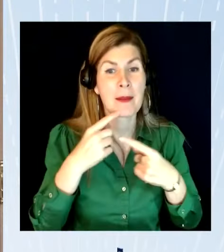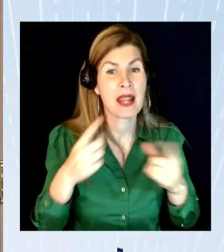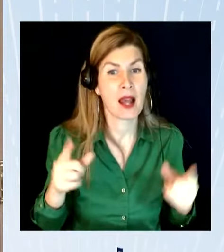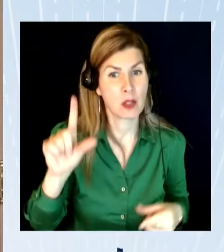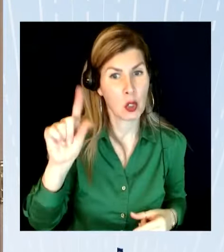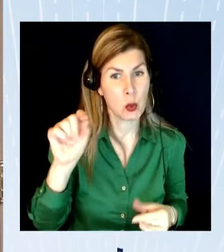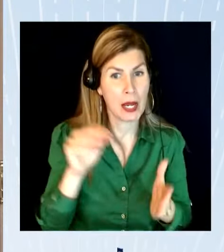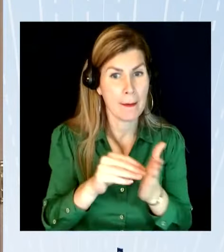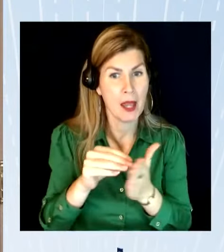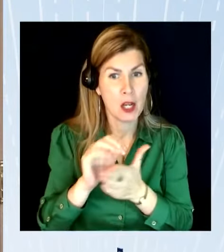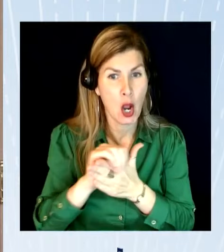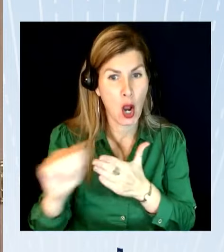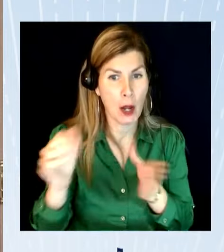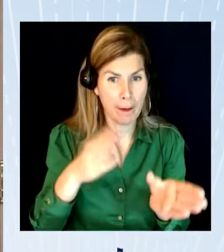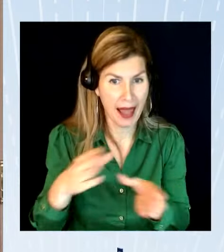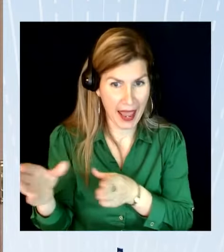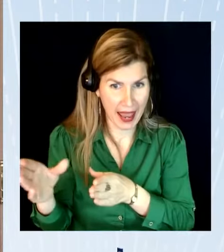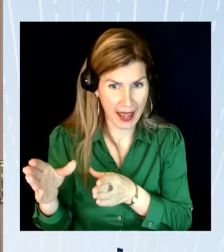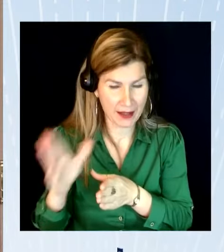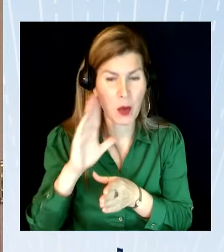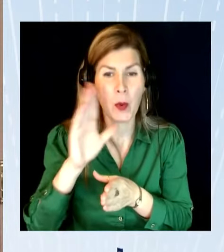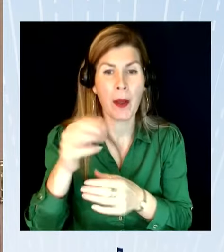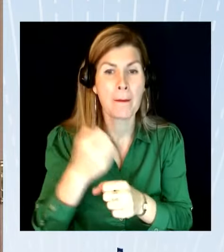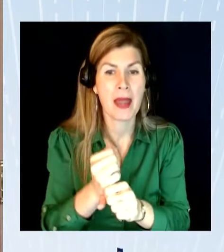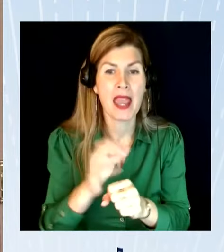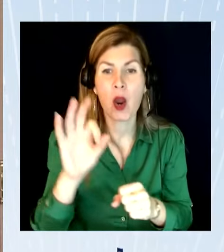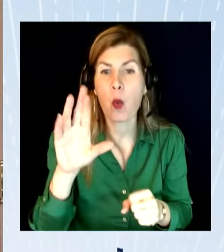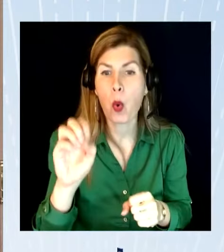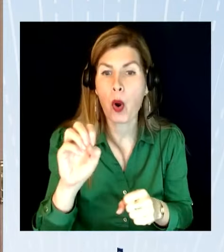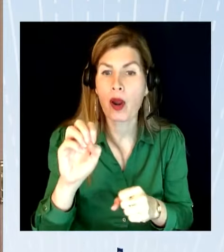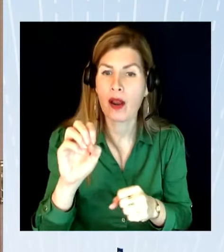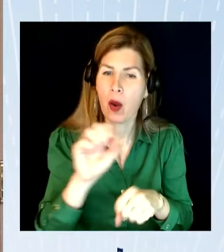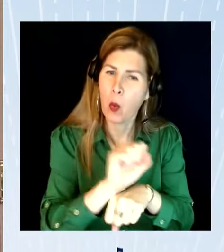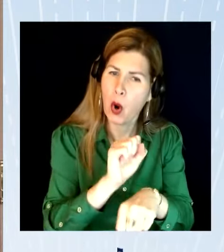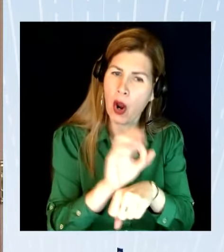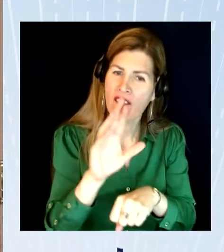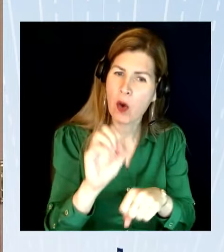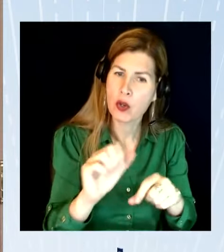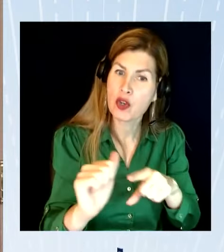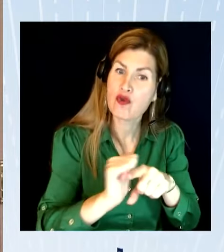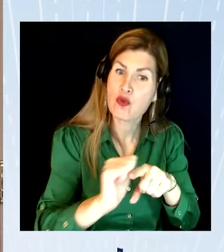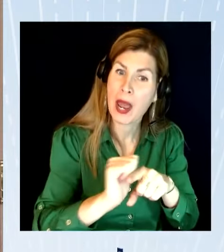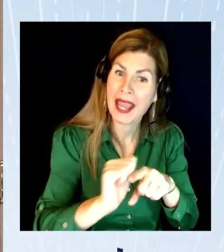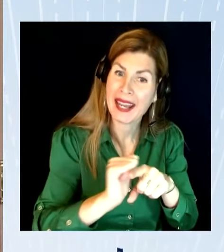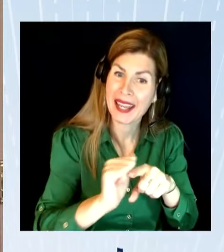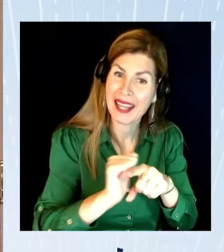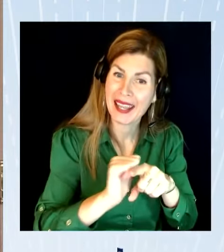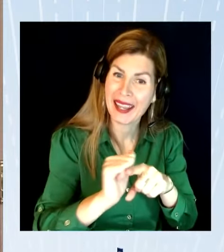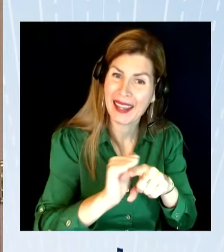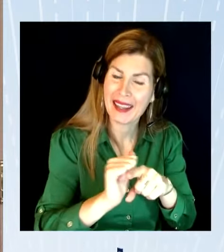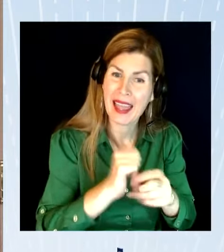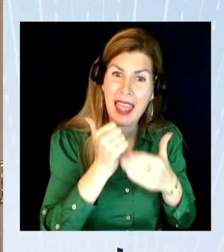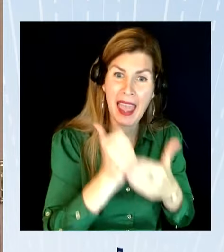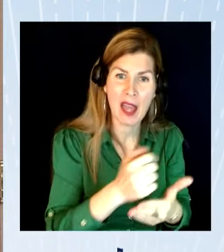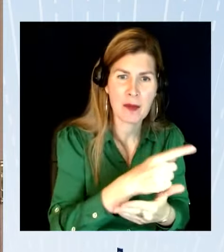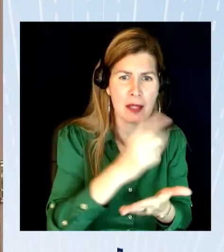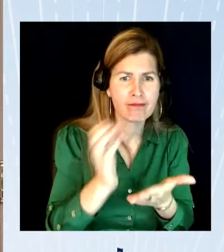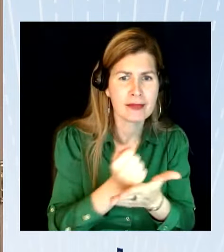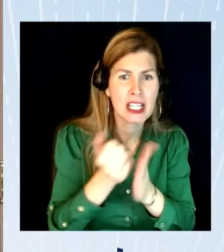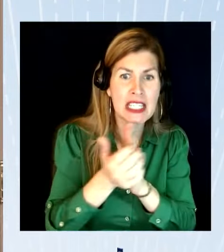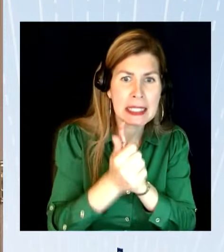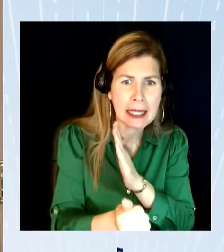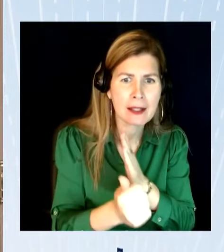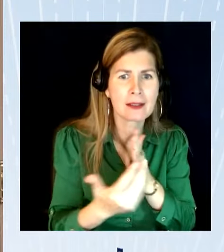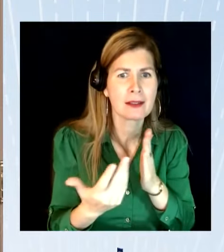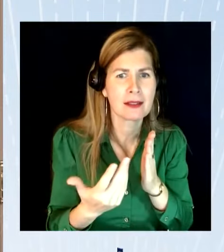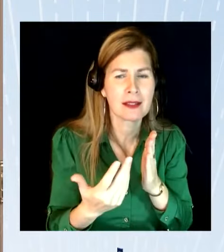million plan that will create a workforce training system that provides not only access to skills and jobs there, but